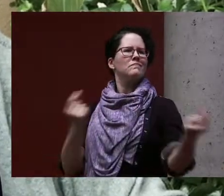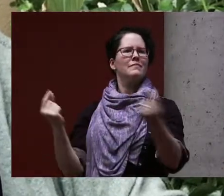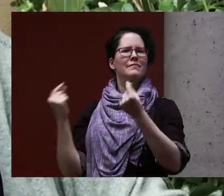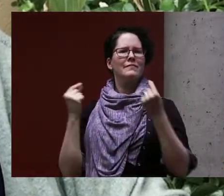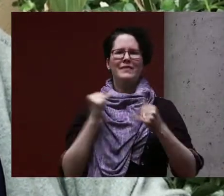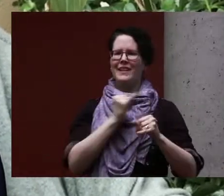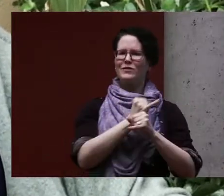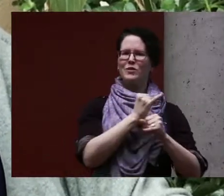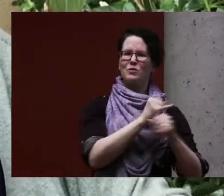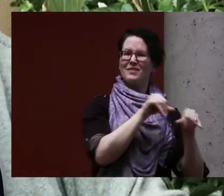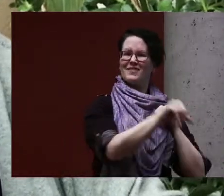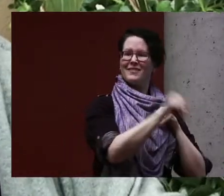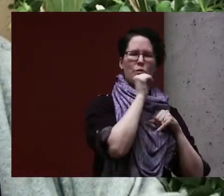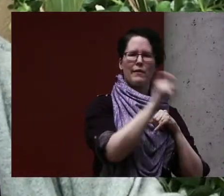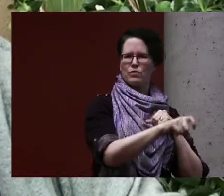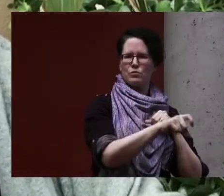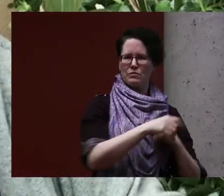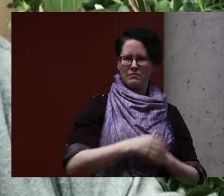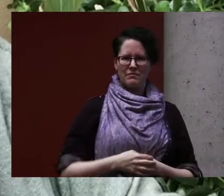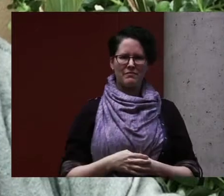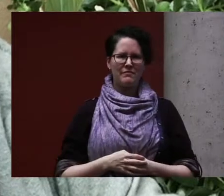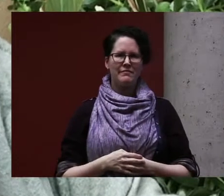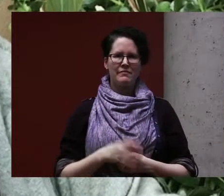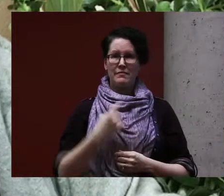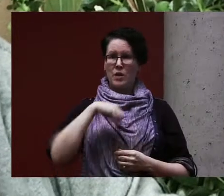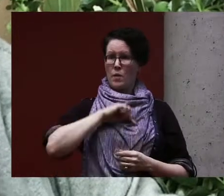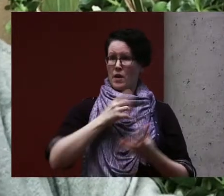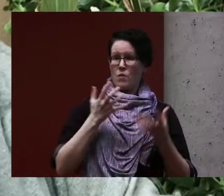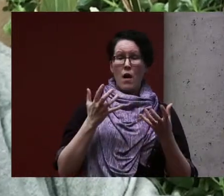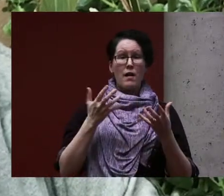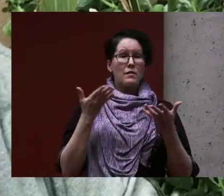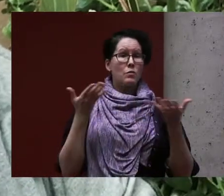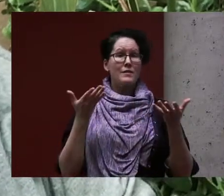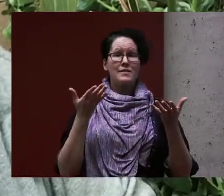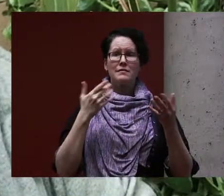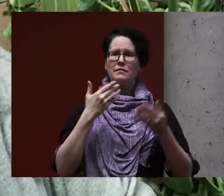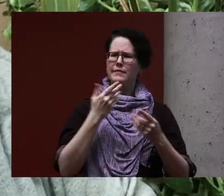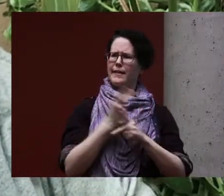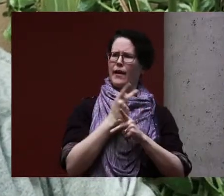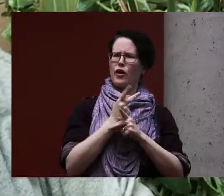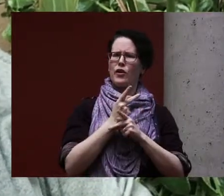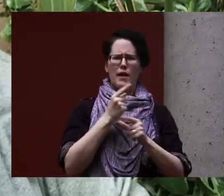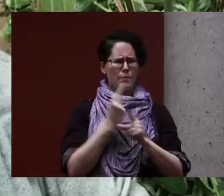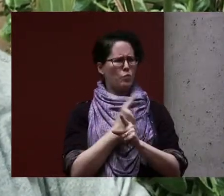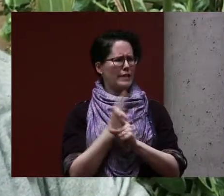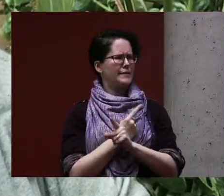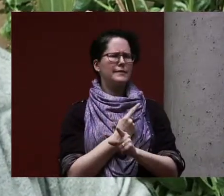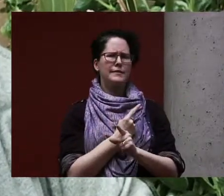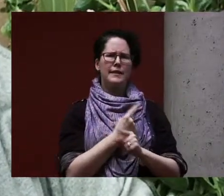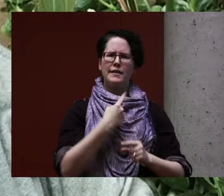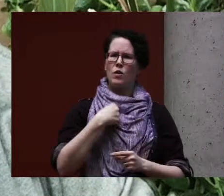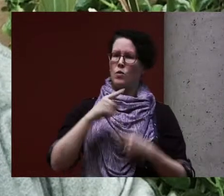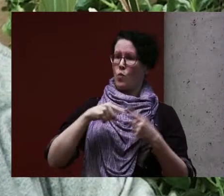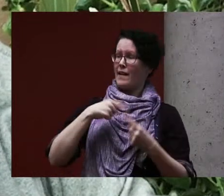walls. We are asking nothing more than the care that we need,